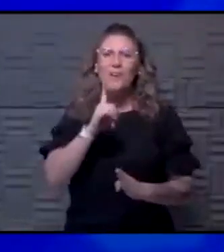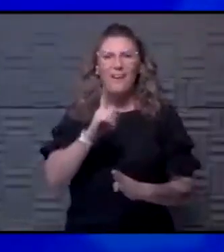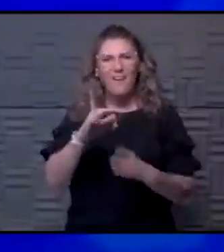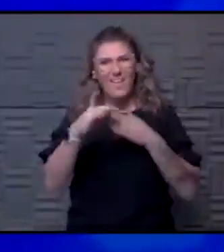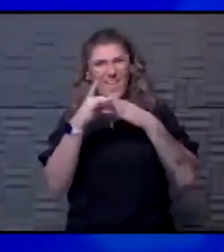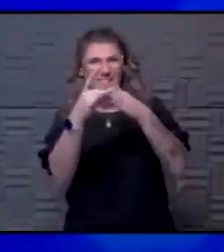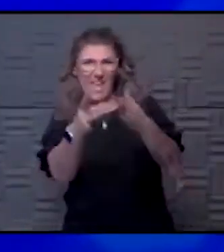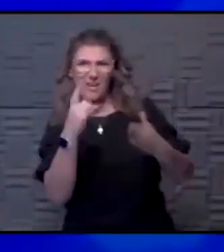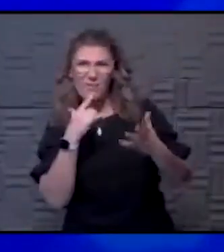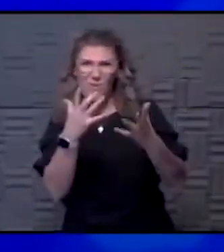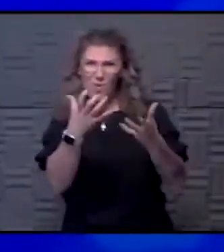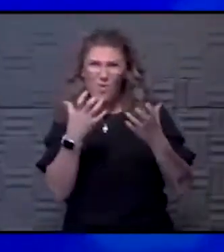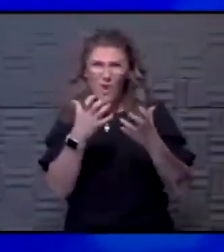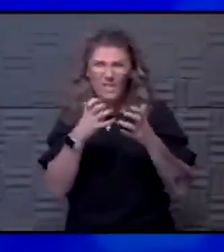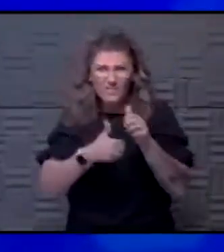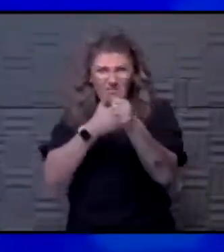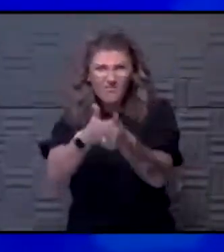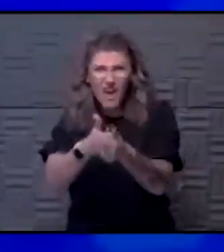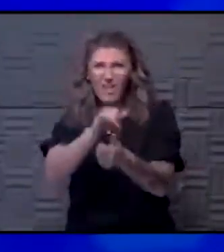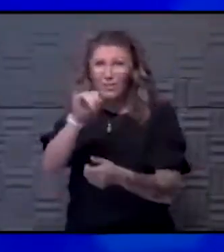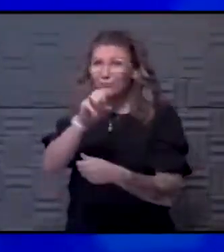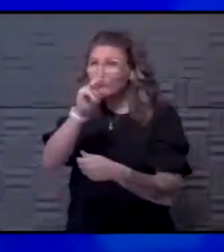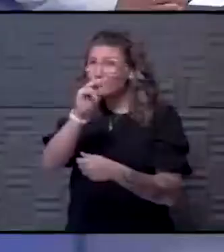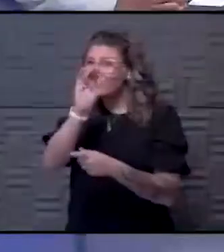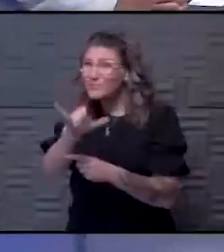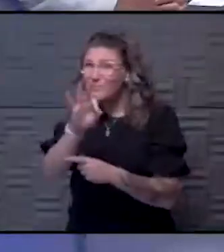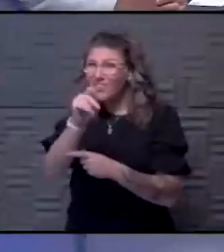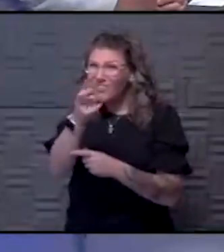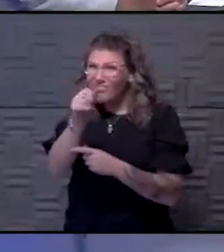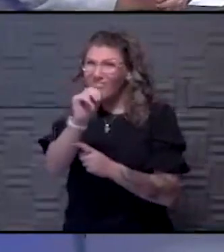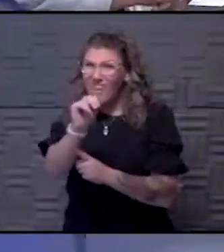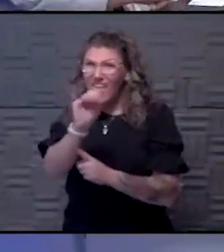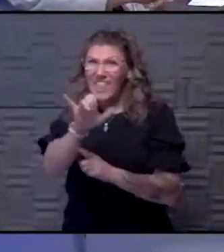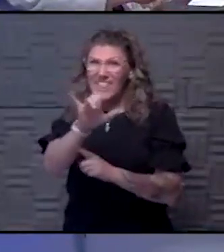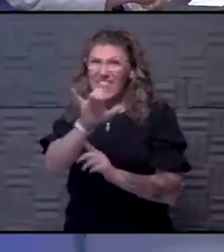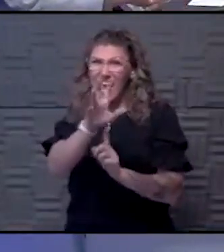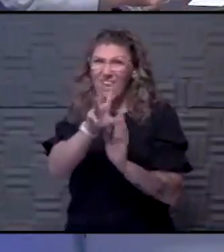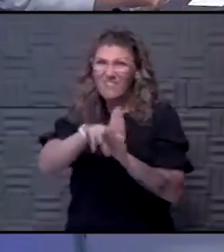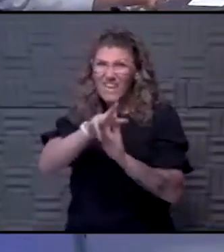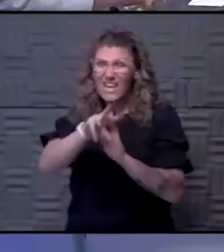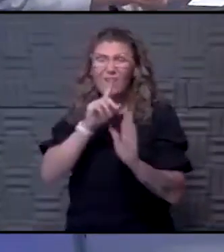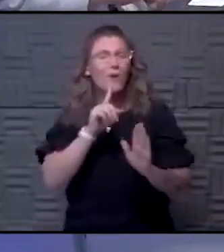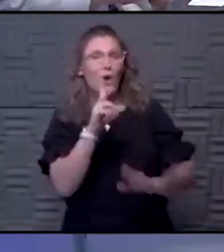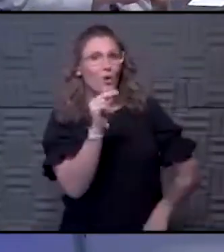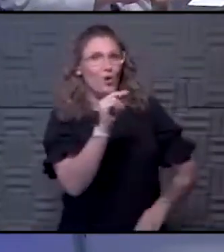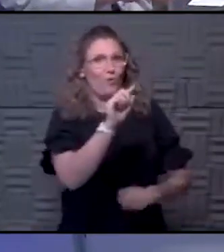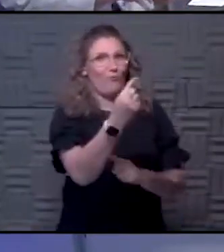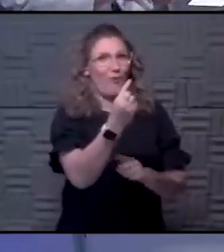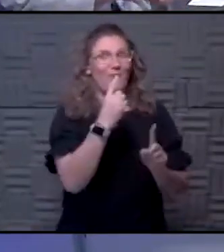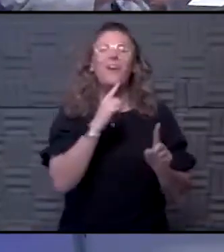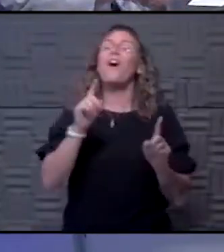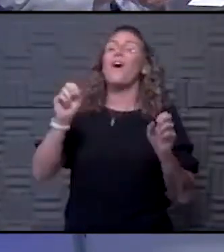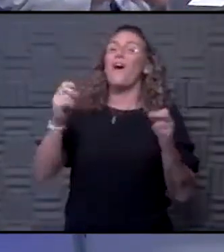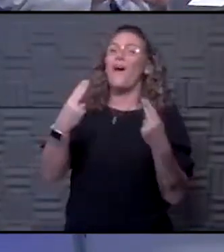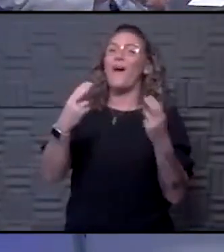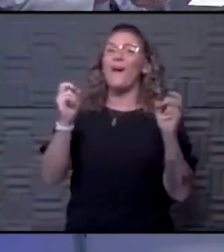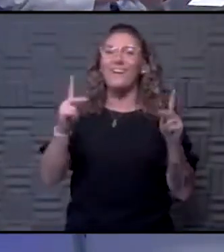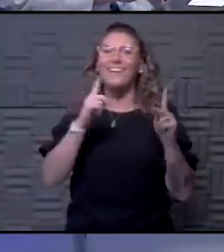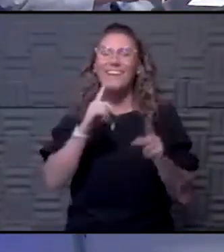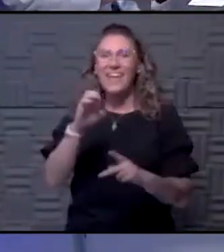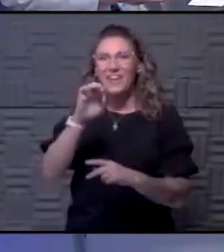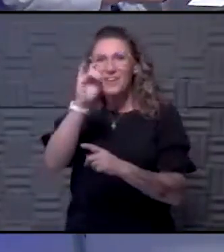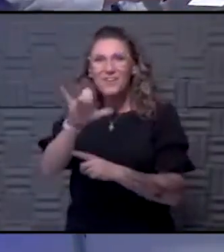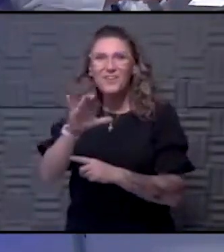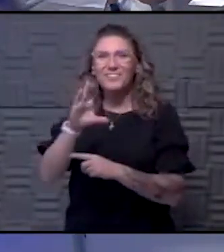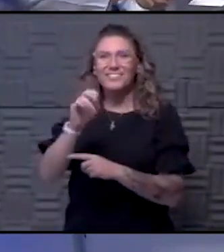follow a Jimmy Fallon video? No, I'm going to make you go first, so you don't have to follow the Jimmy Fallon video. Oh, well, thanks a lot, guys. Cody from Channel 9